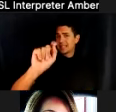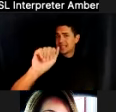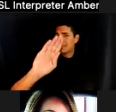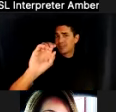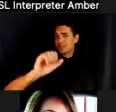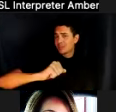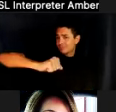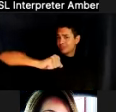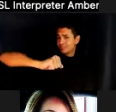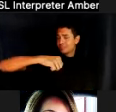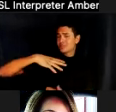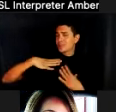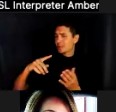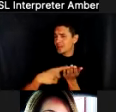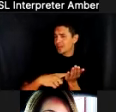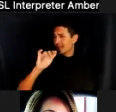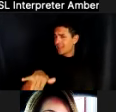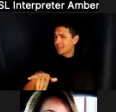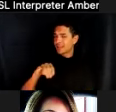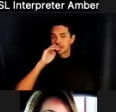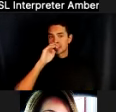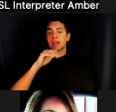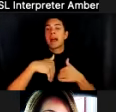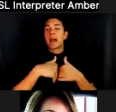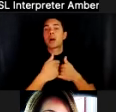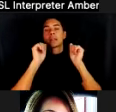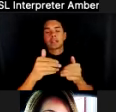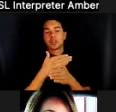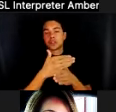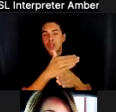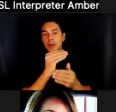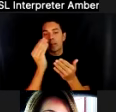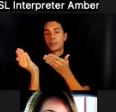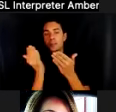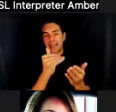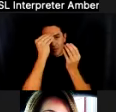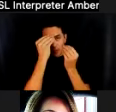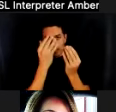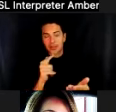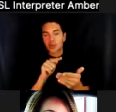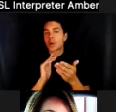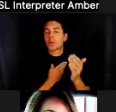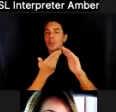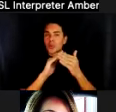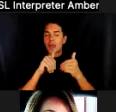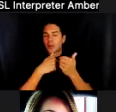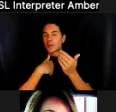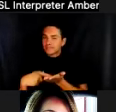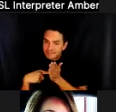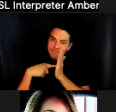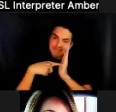that. But the question is, how can we share and bring this information back to our communities, right? In a